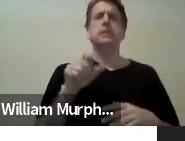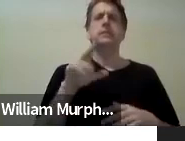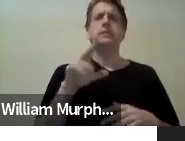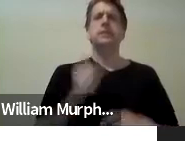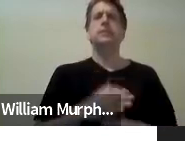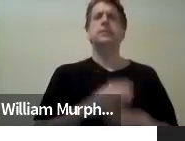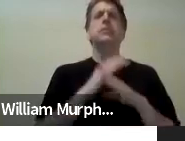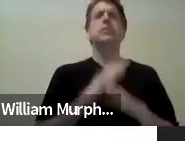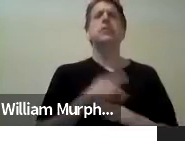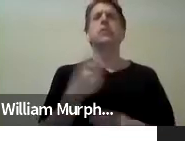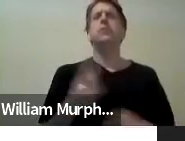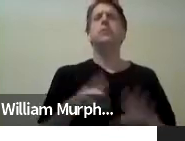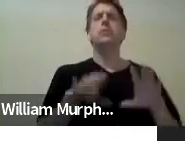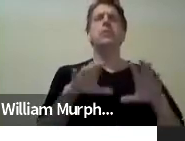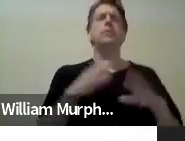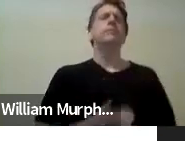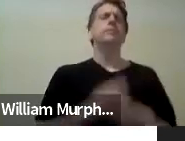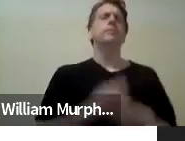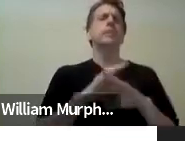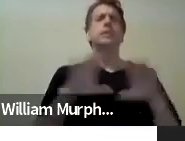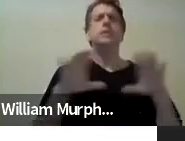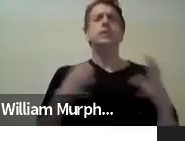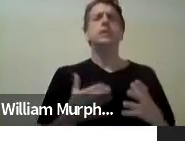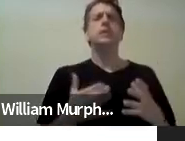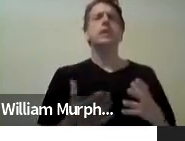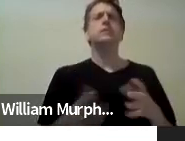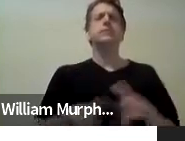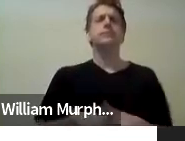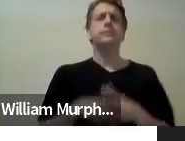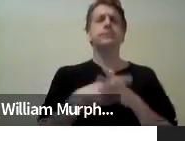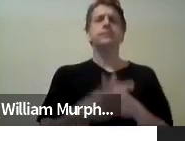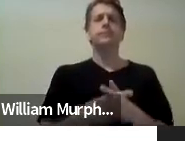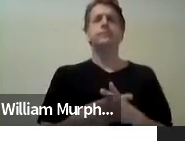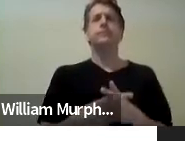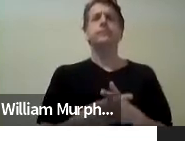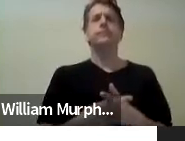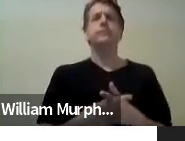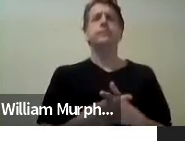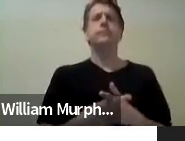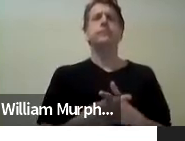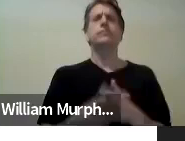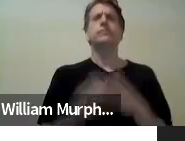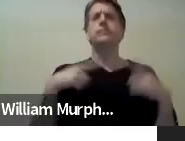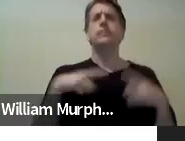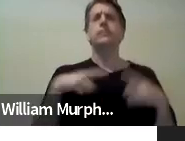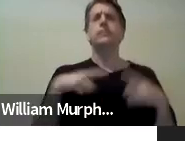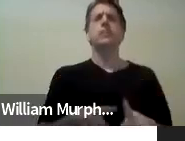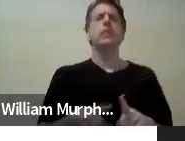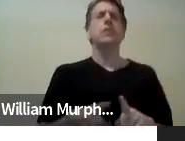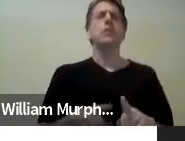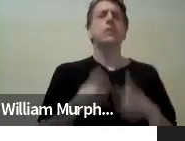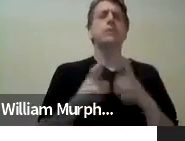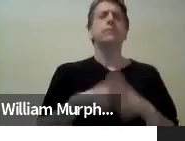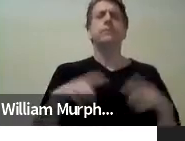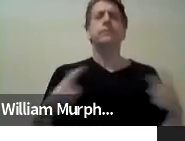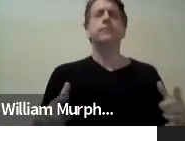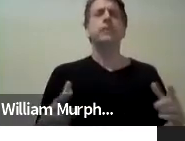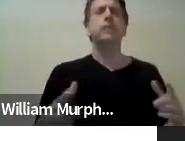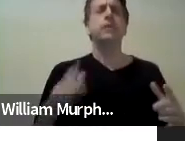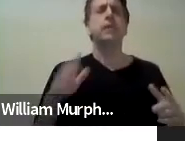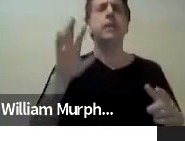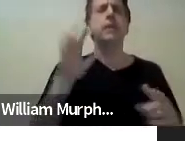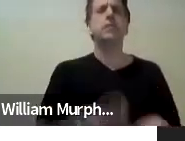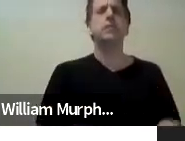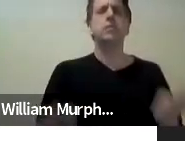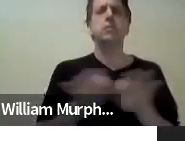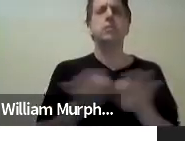the protected classes that came into being along with preferred language last March. And it's important to know